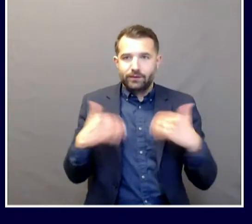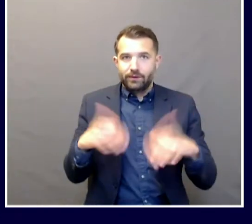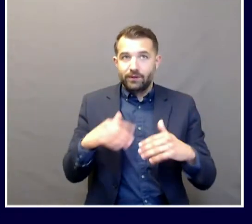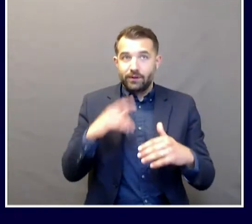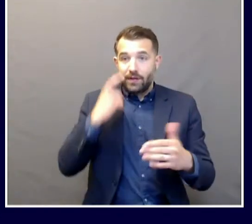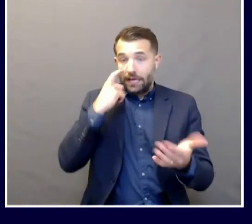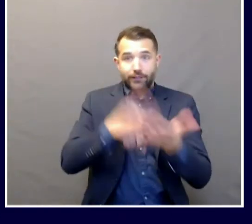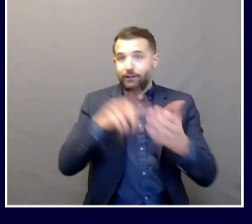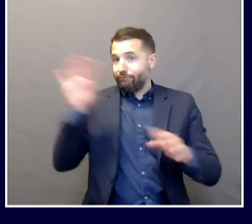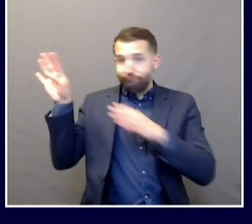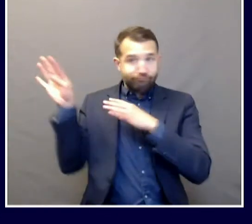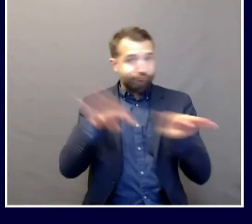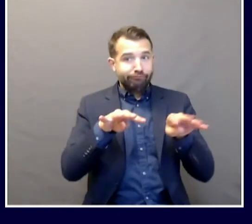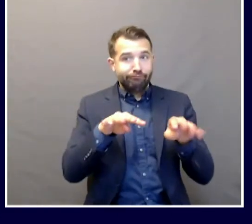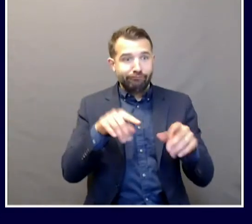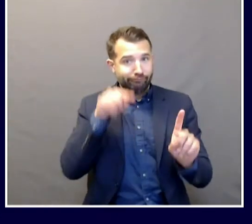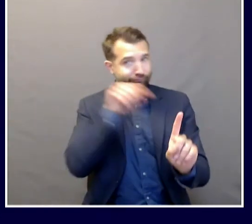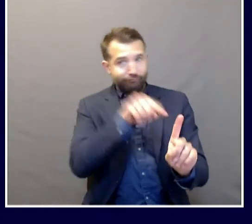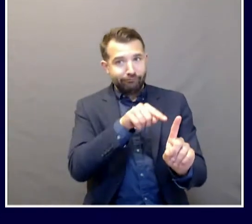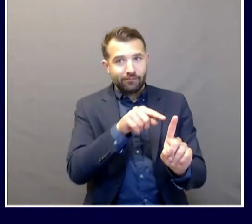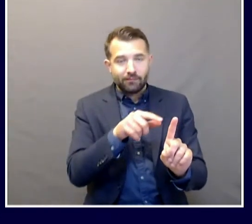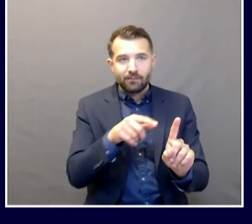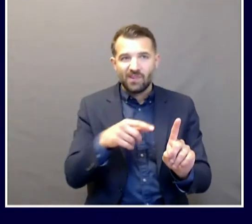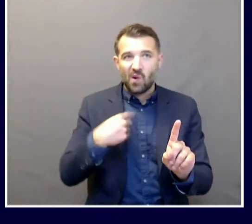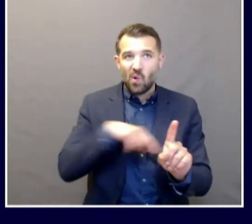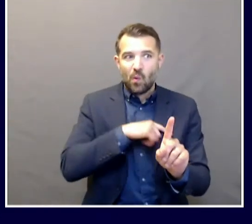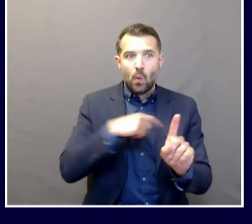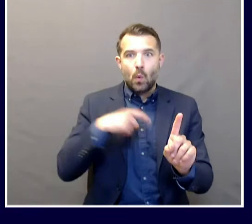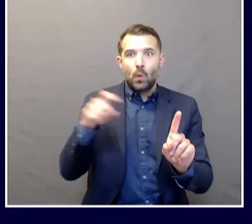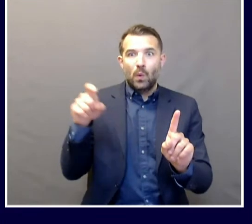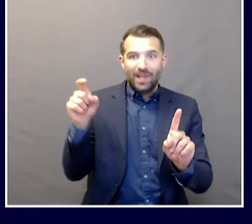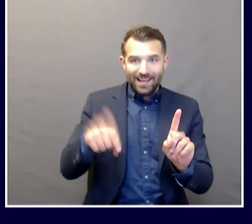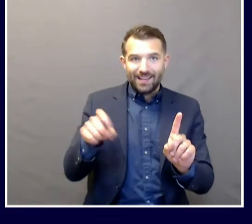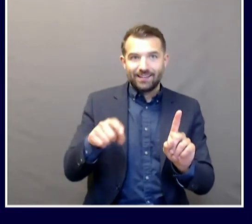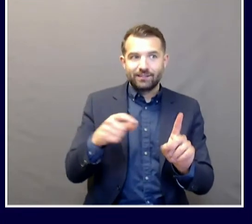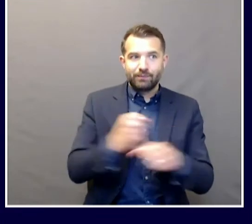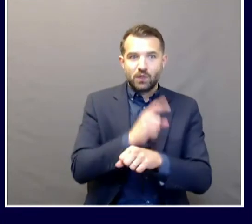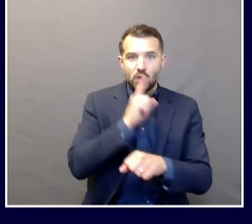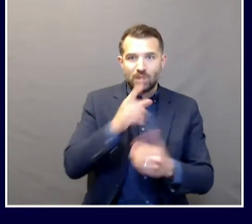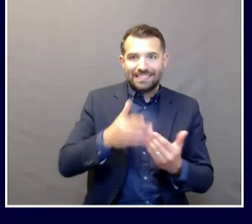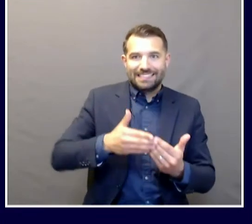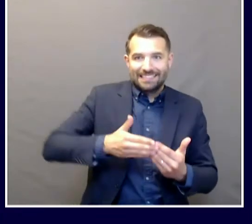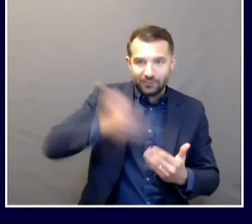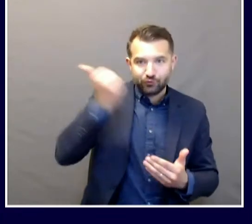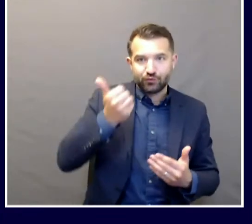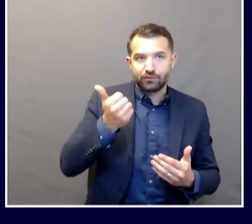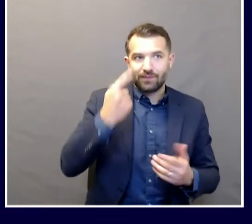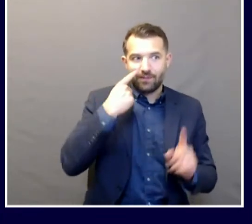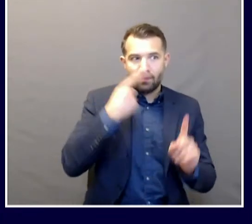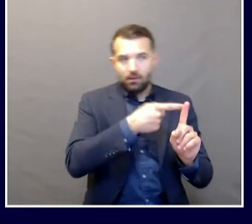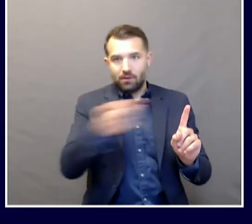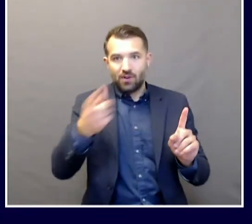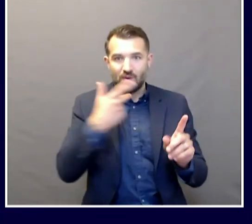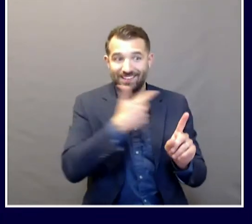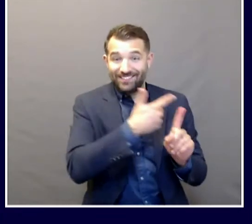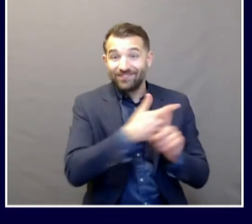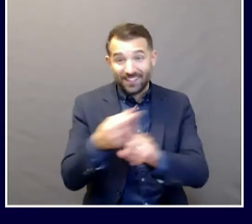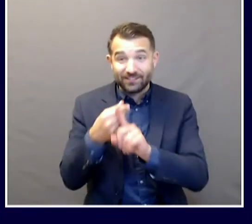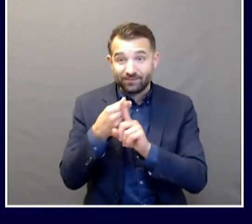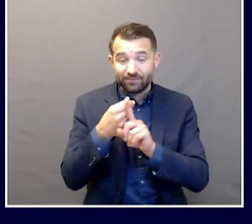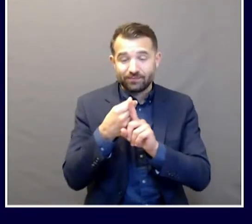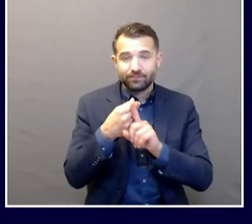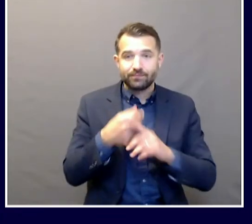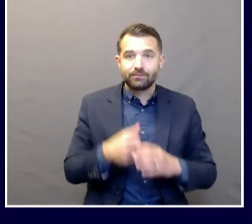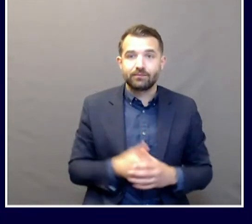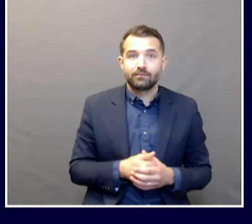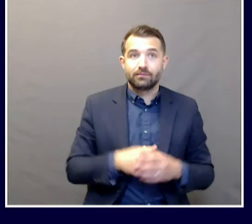vaccinated, to offer a vaccine, to make it convenient. No question about that. We've got our work cut out for us. Number two, the lower